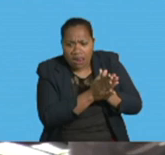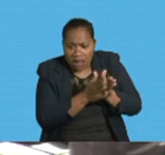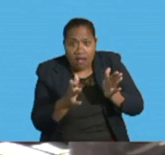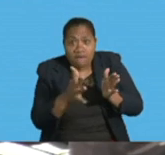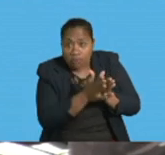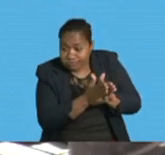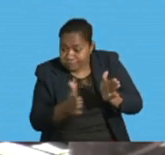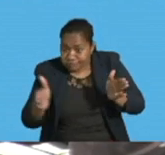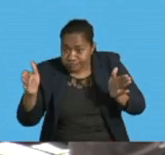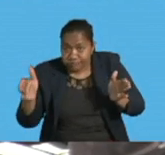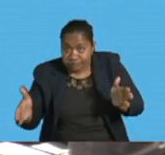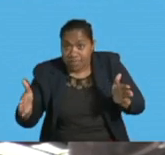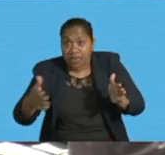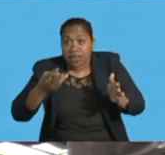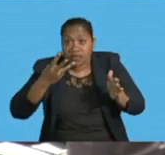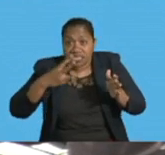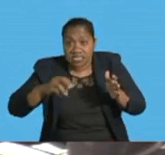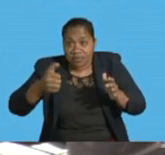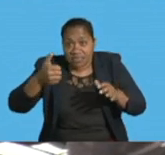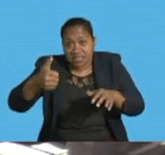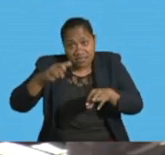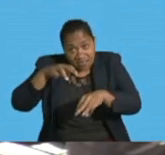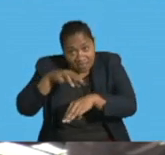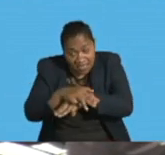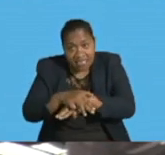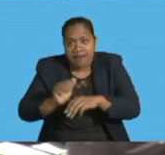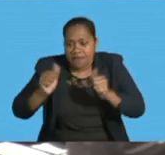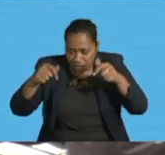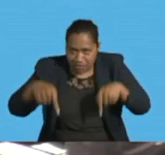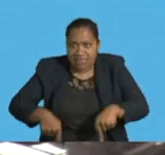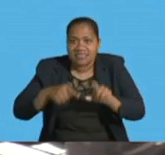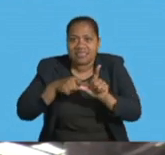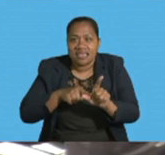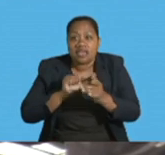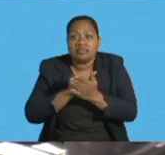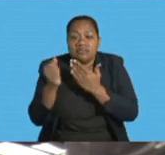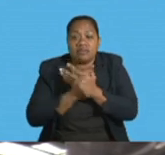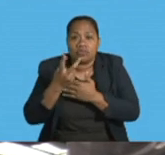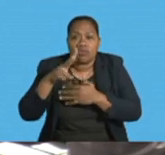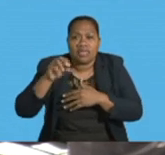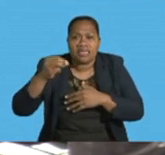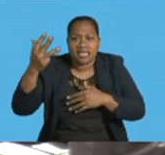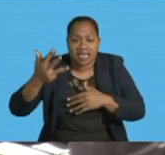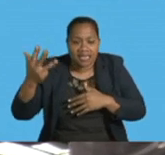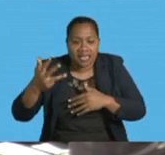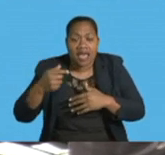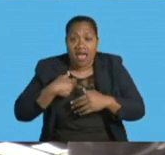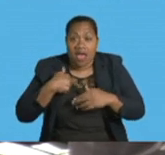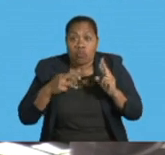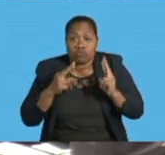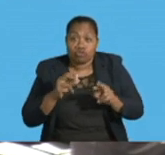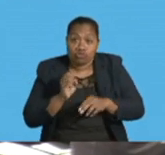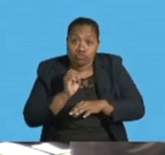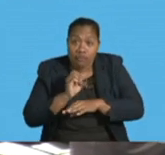ending on September this year, 2019. However, I'm happy to advise this August House that the